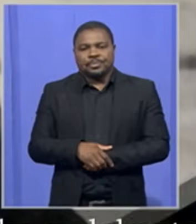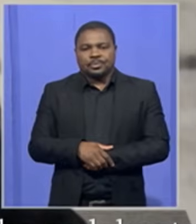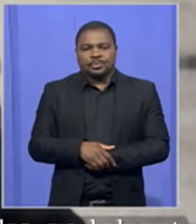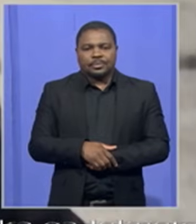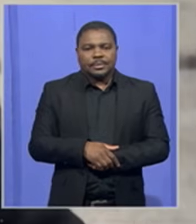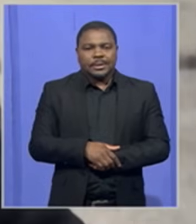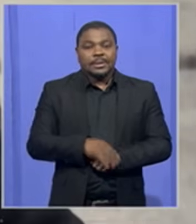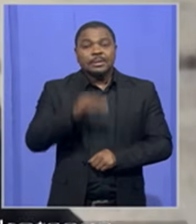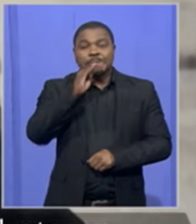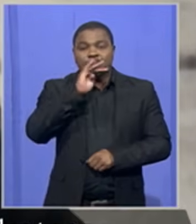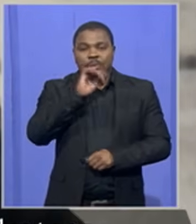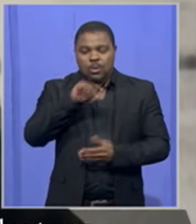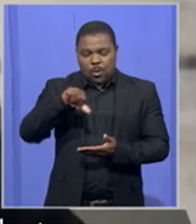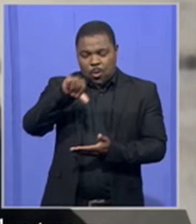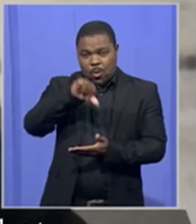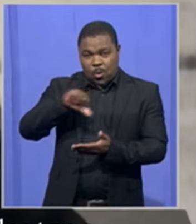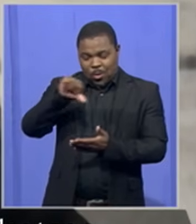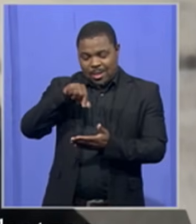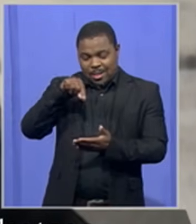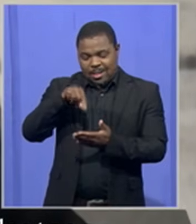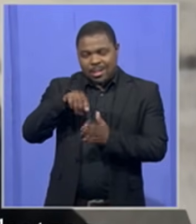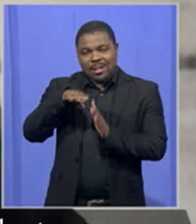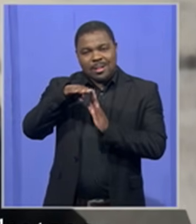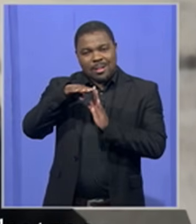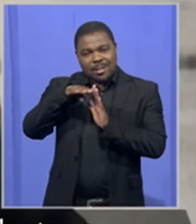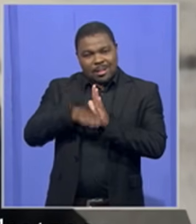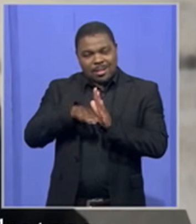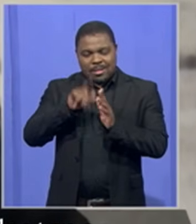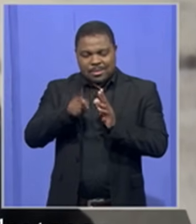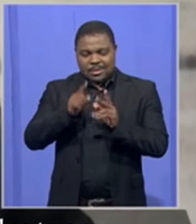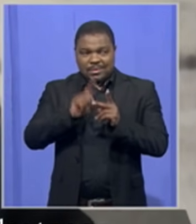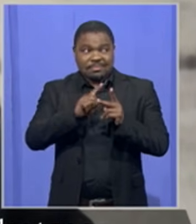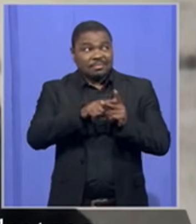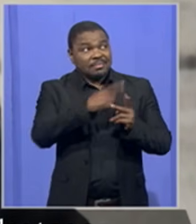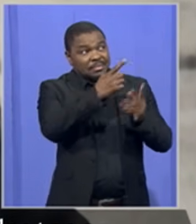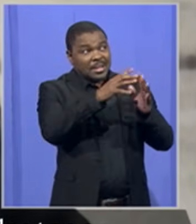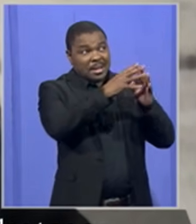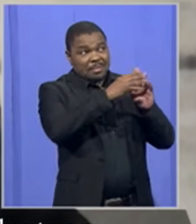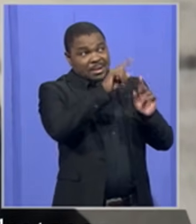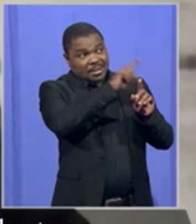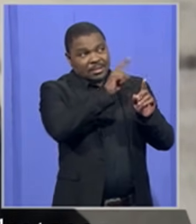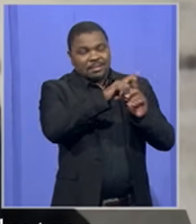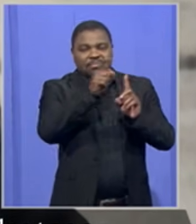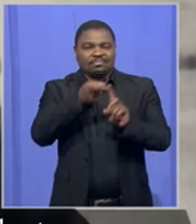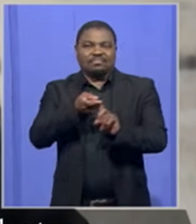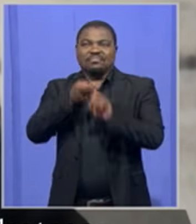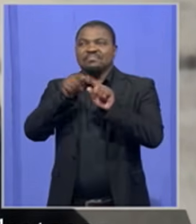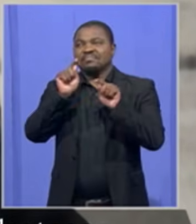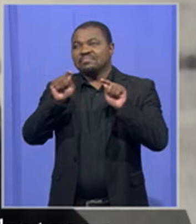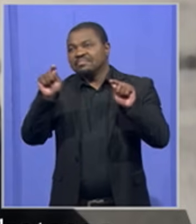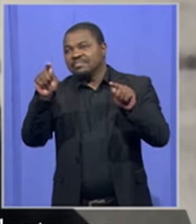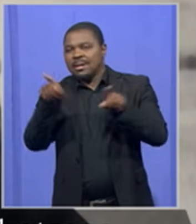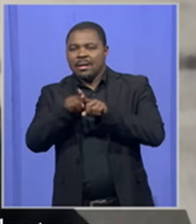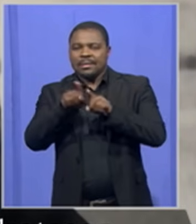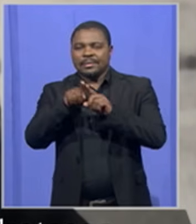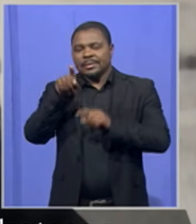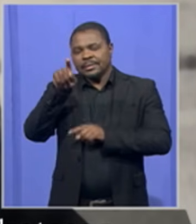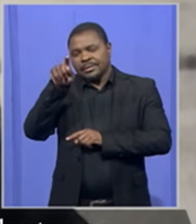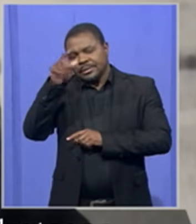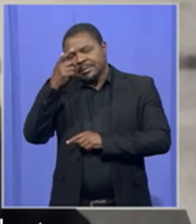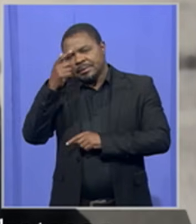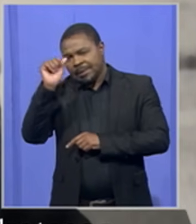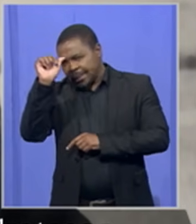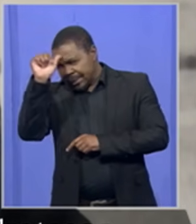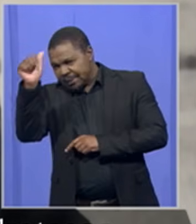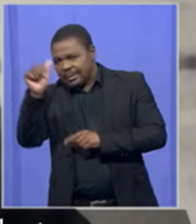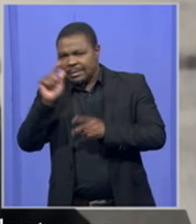means that oil prices just have to go down, not forgetting those sanctions, that the US is busy threatening the likes of of